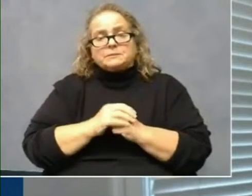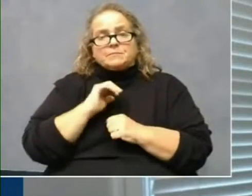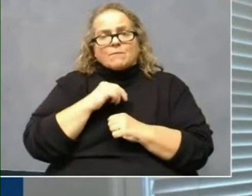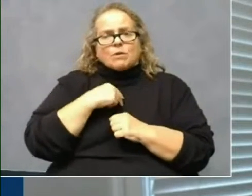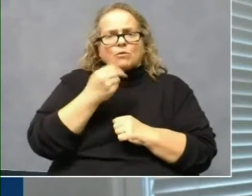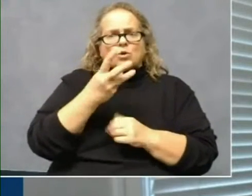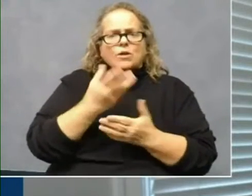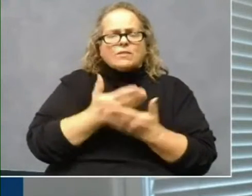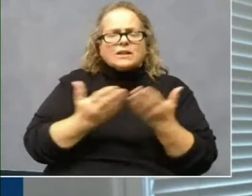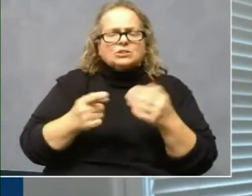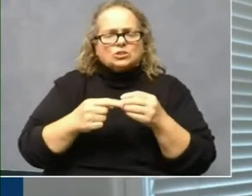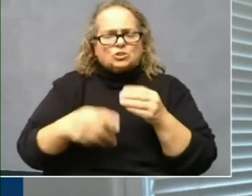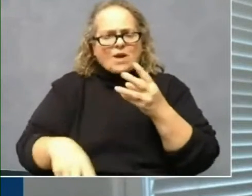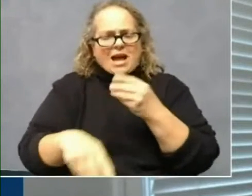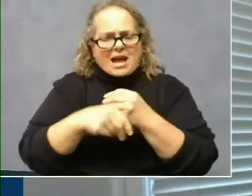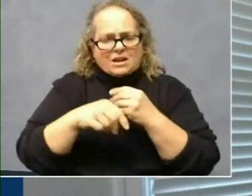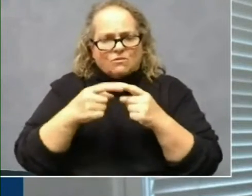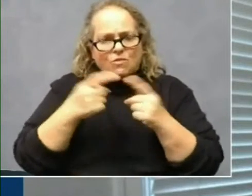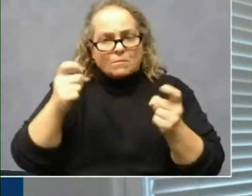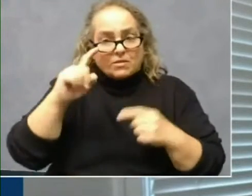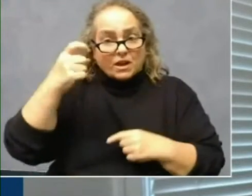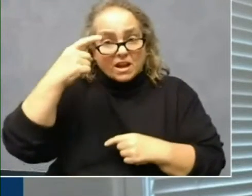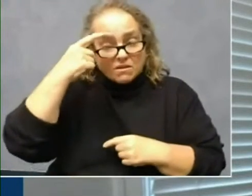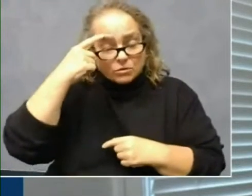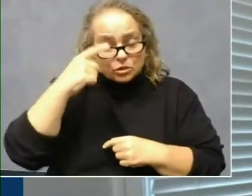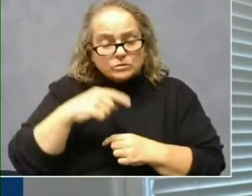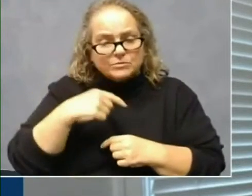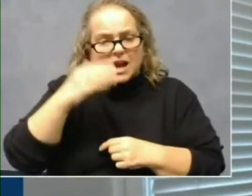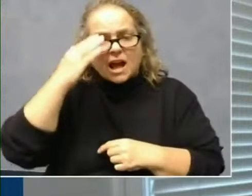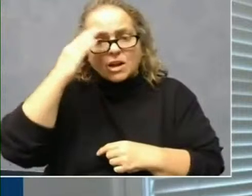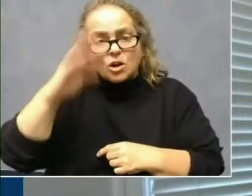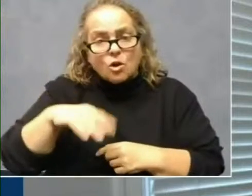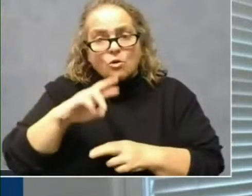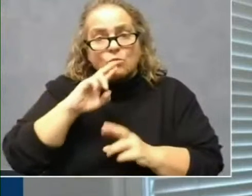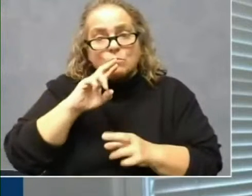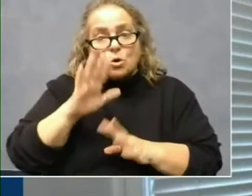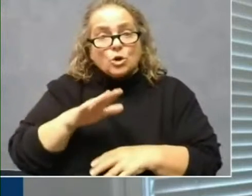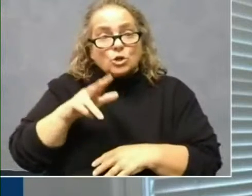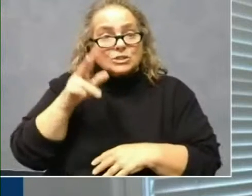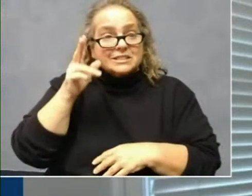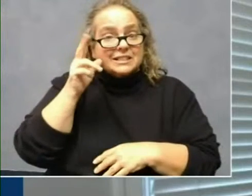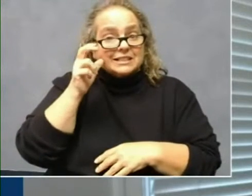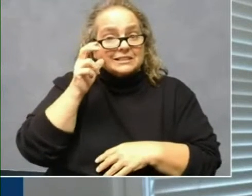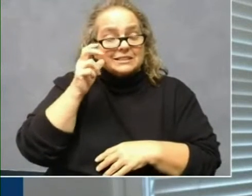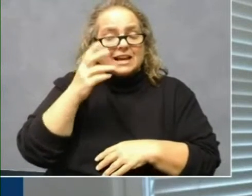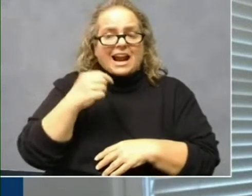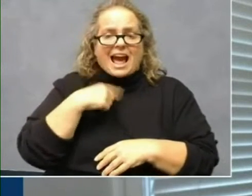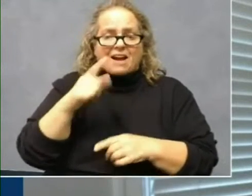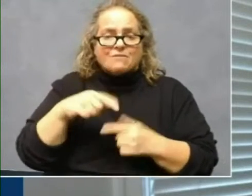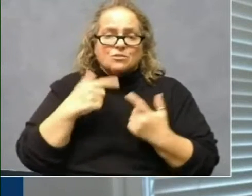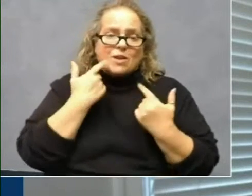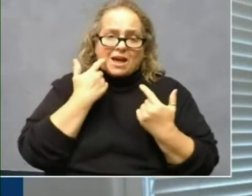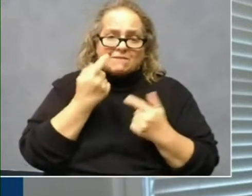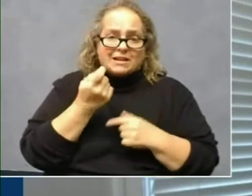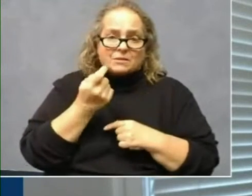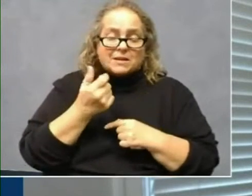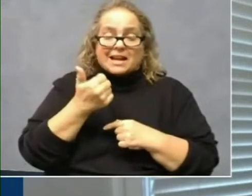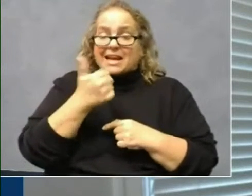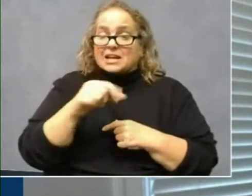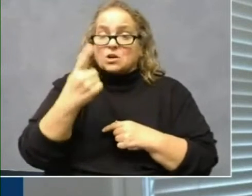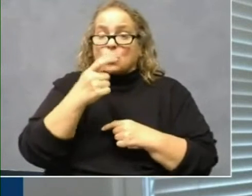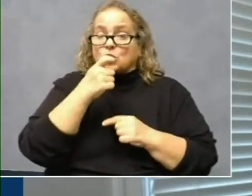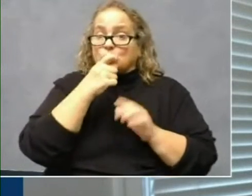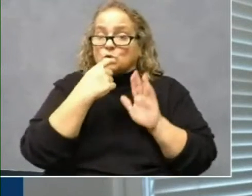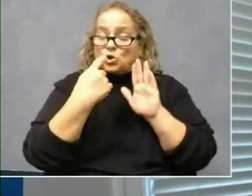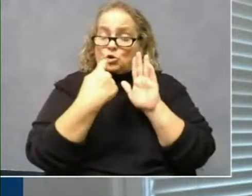the governor, because I know the reporters listen, and I have to chuckle. Anyone who's overly critical of people talking